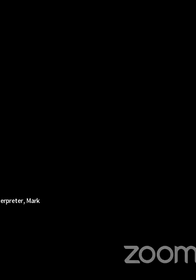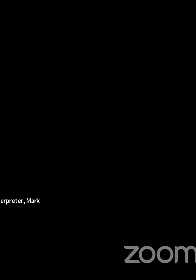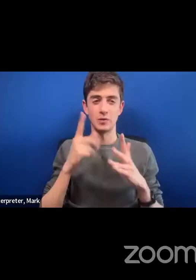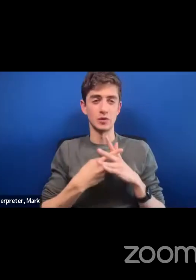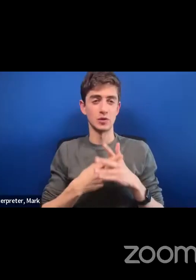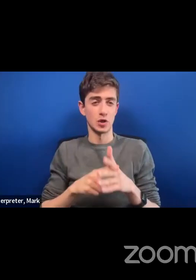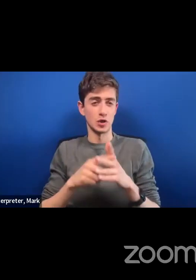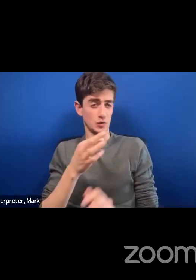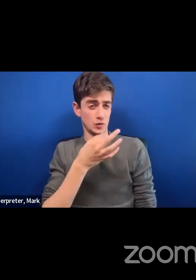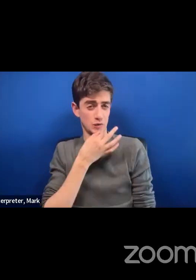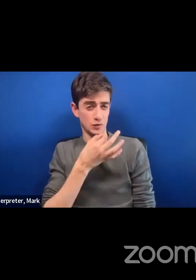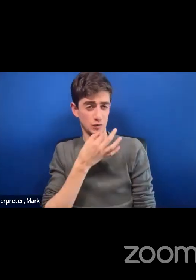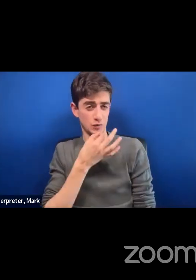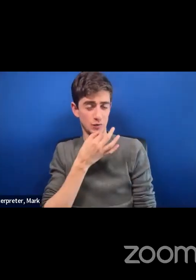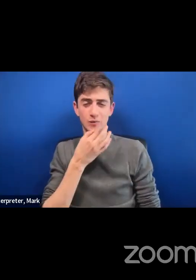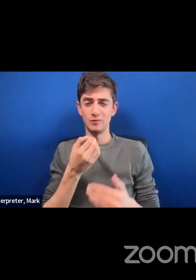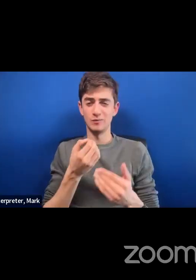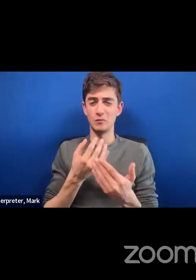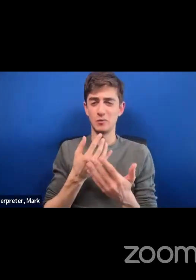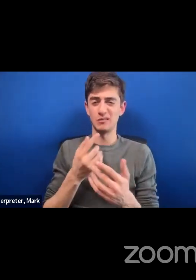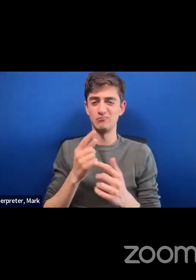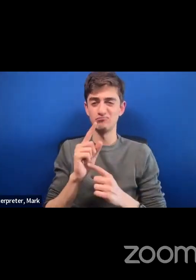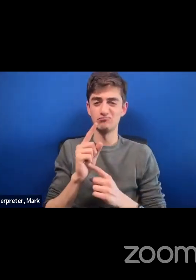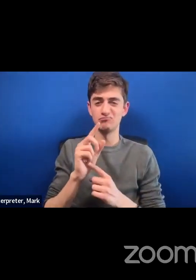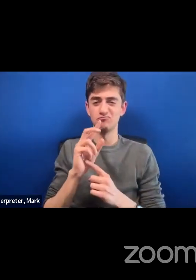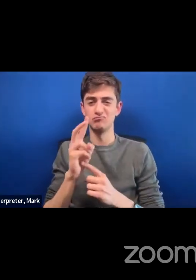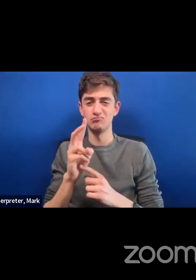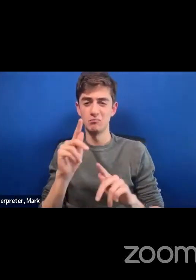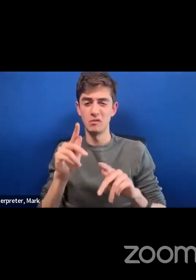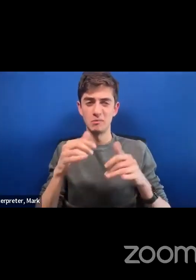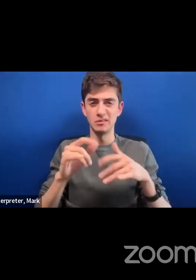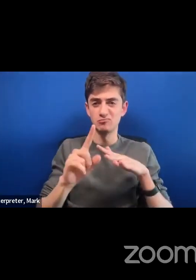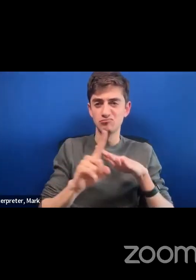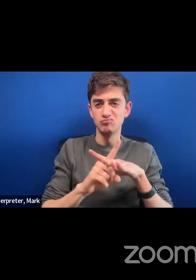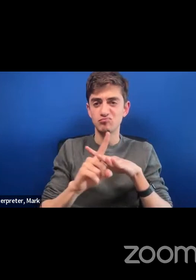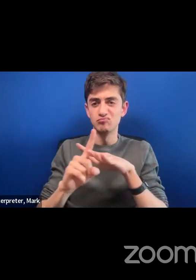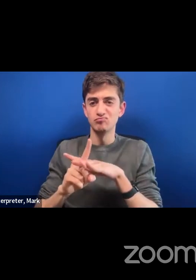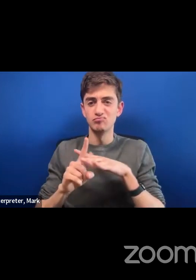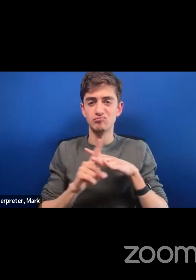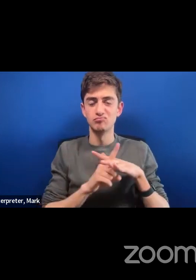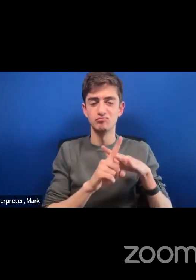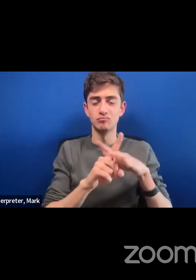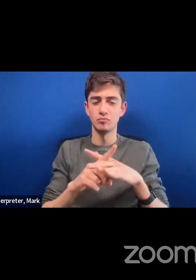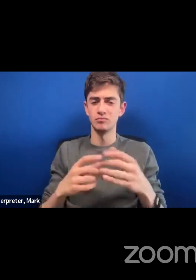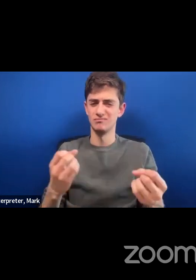we're going to give a chance for a few more people to enter the room. We have a bunch of